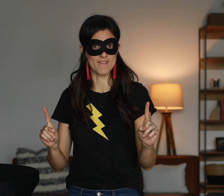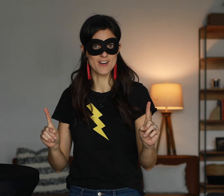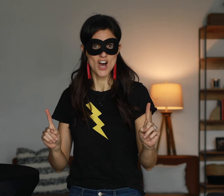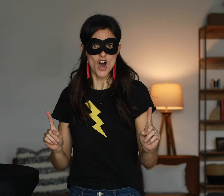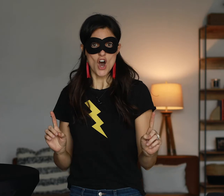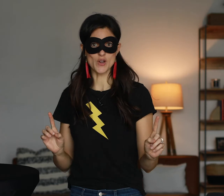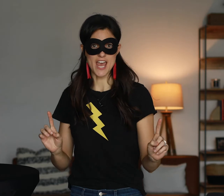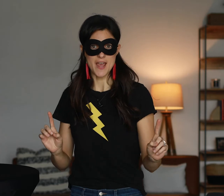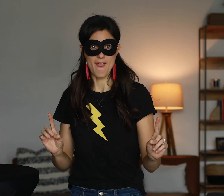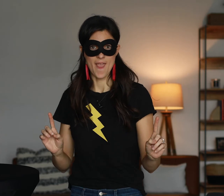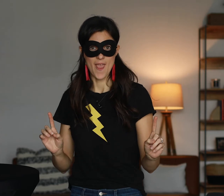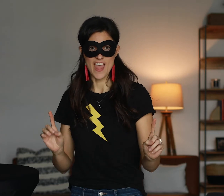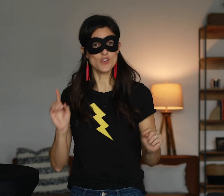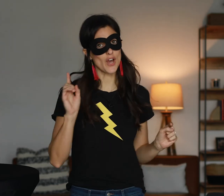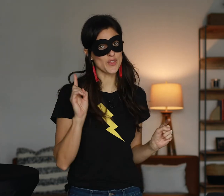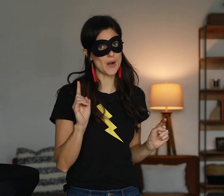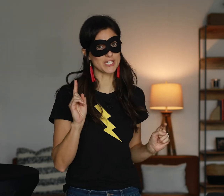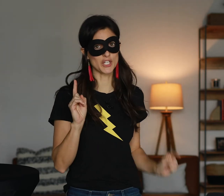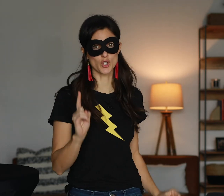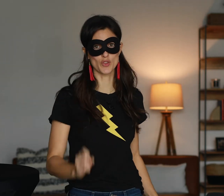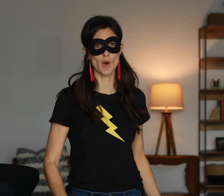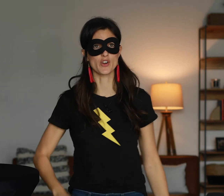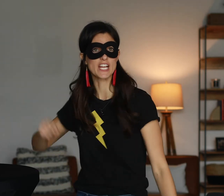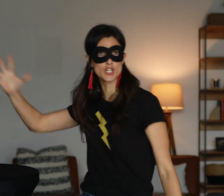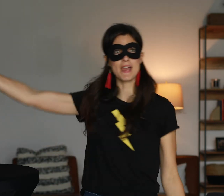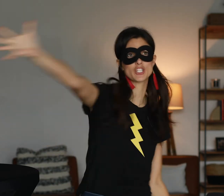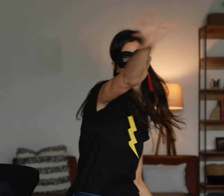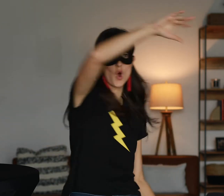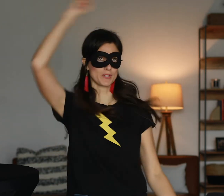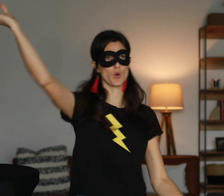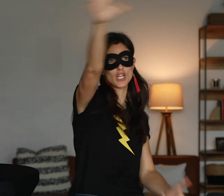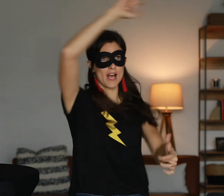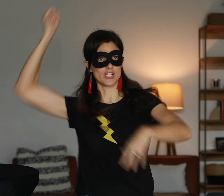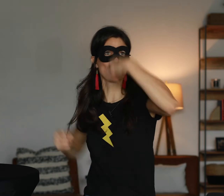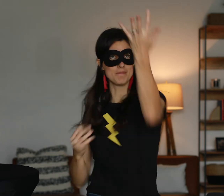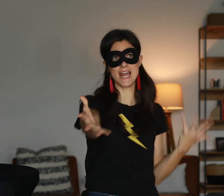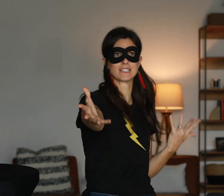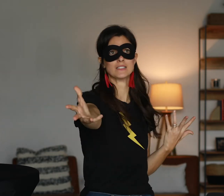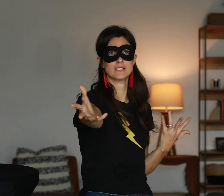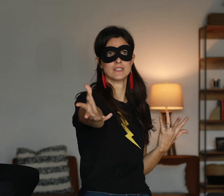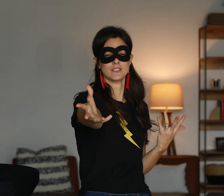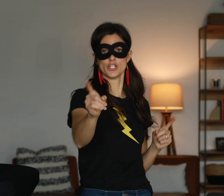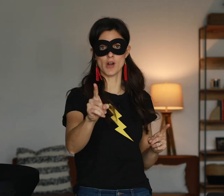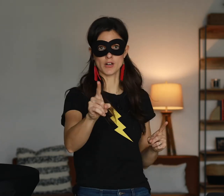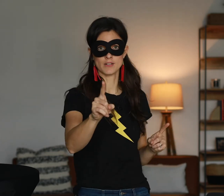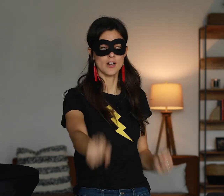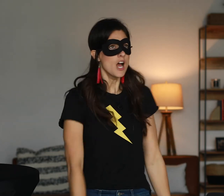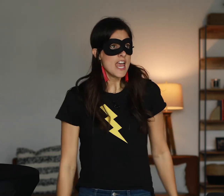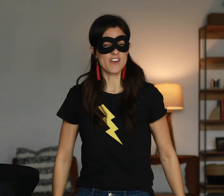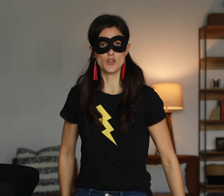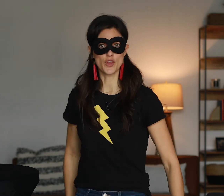do I have? Okay, if you thought that I was in control of the weather and I could make a storm swirl around here in 1 minute, you're